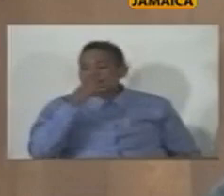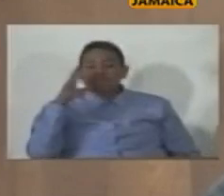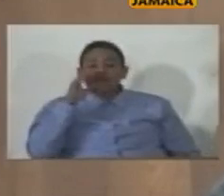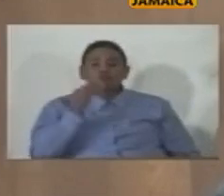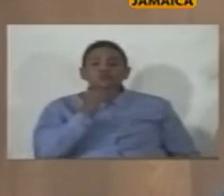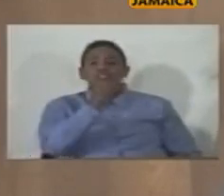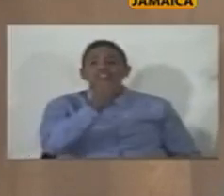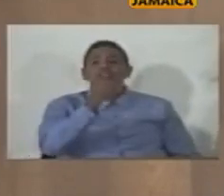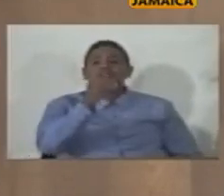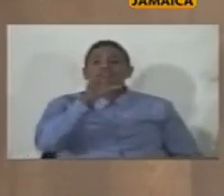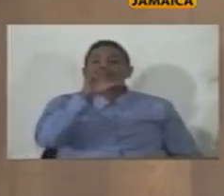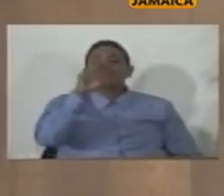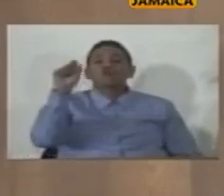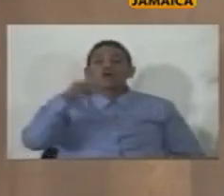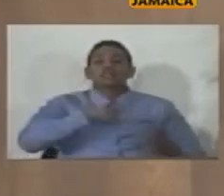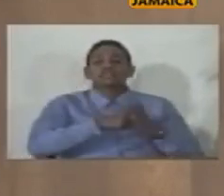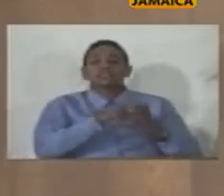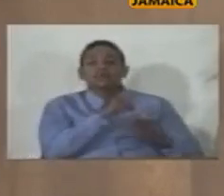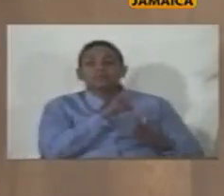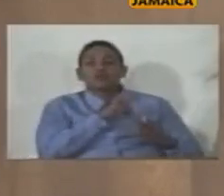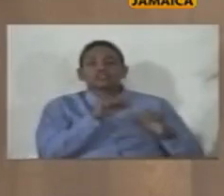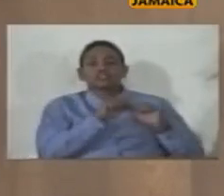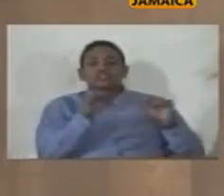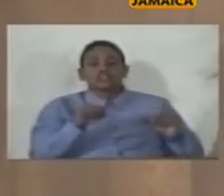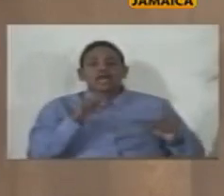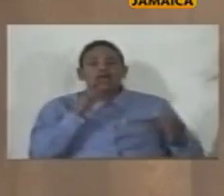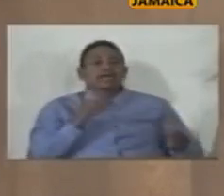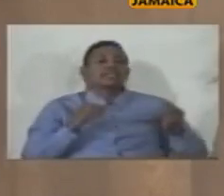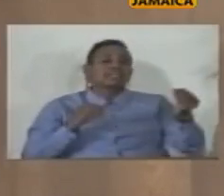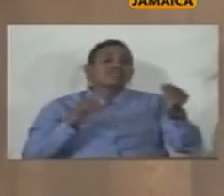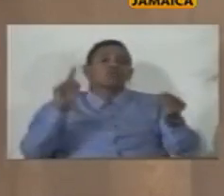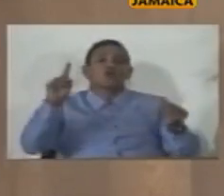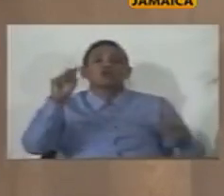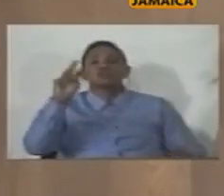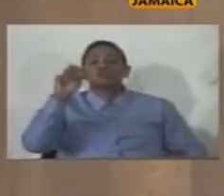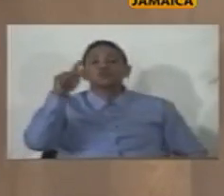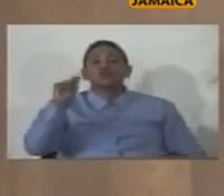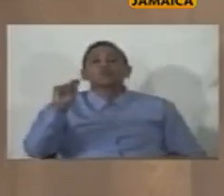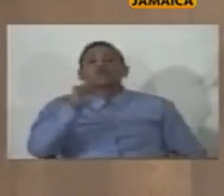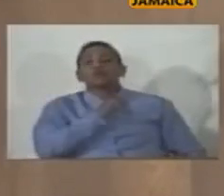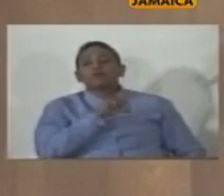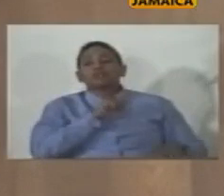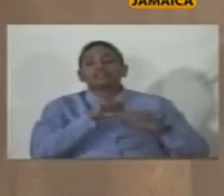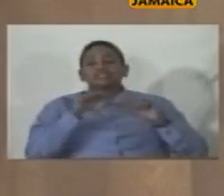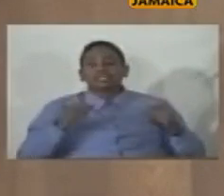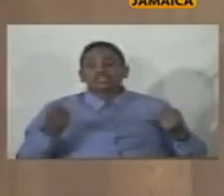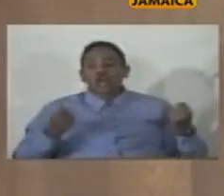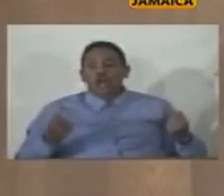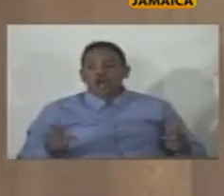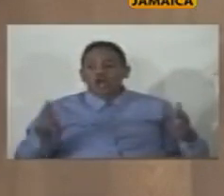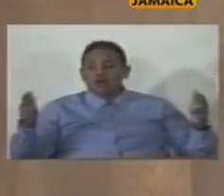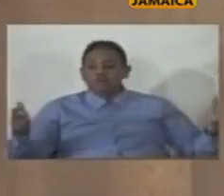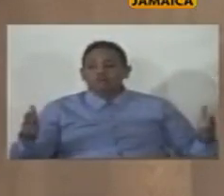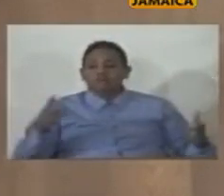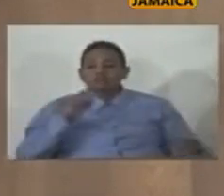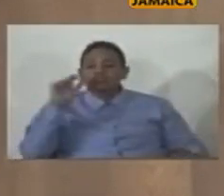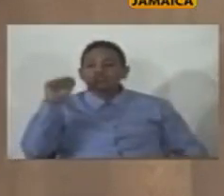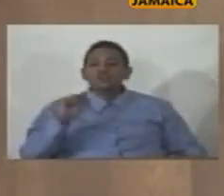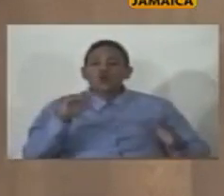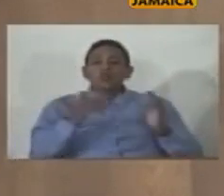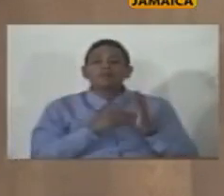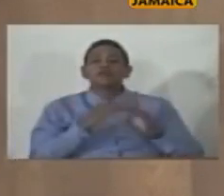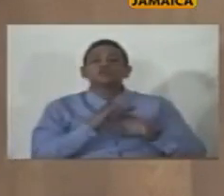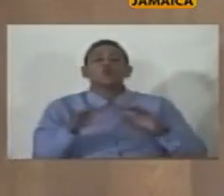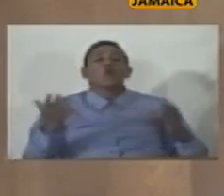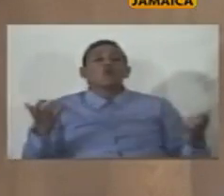Krusky's Police Station, who donated 1 to the Newport Police Station. Mr. Speaker, the citizens of South Manchester don't want to